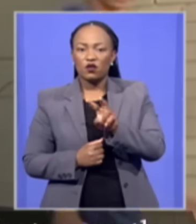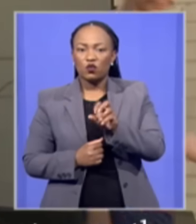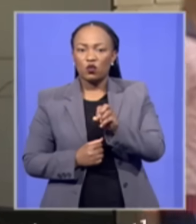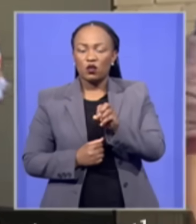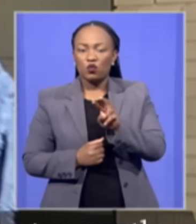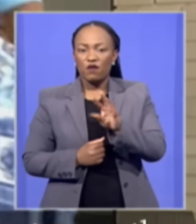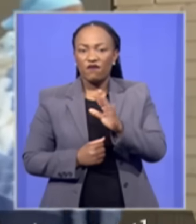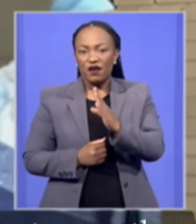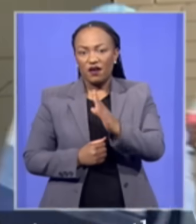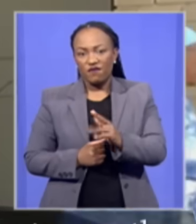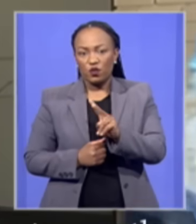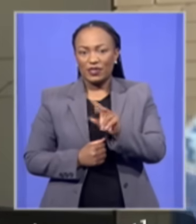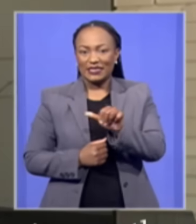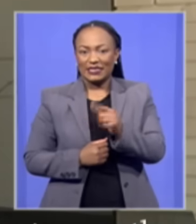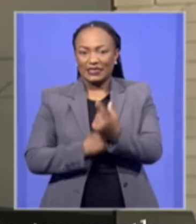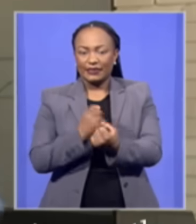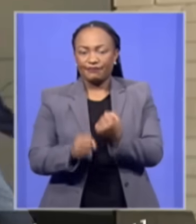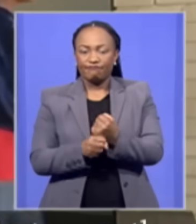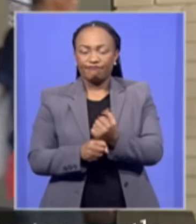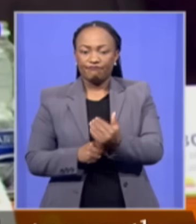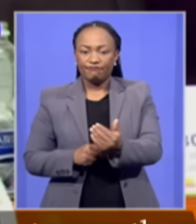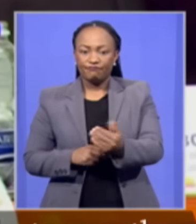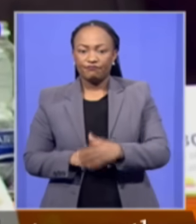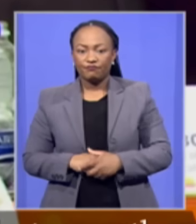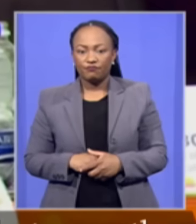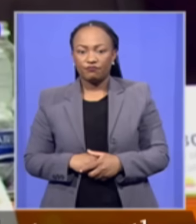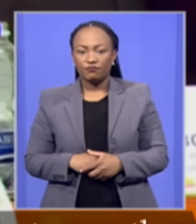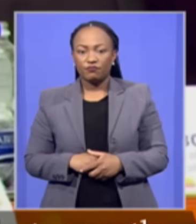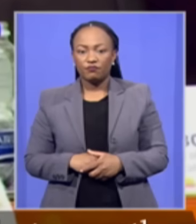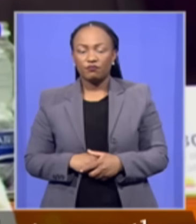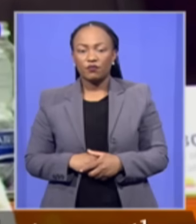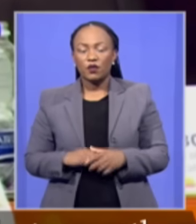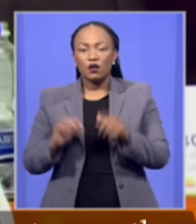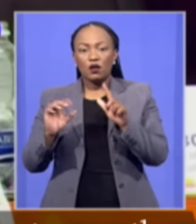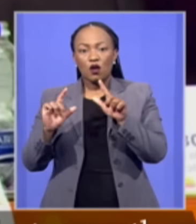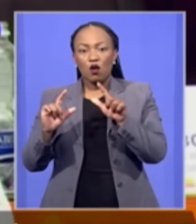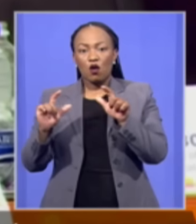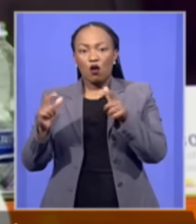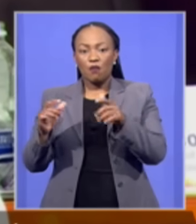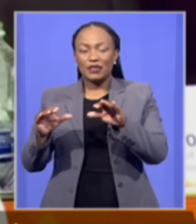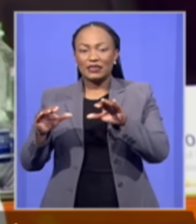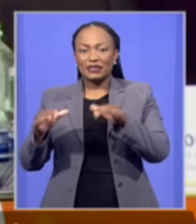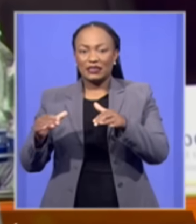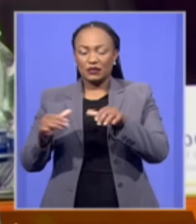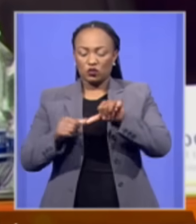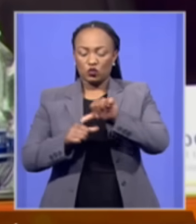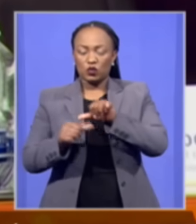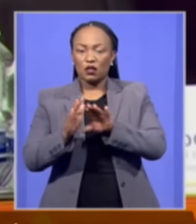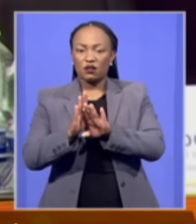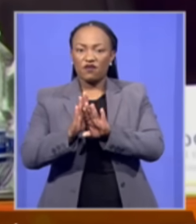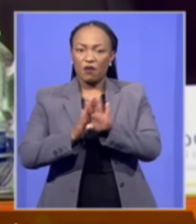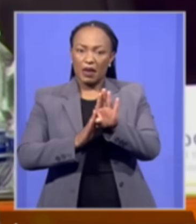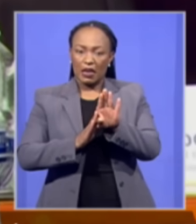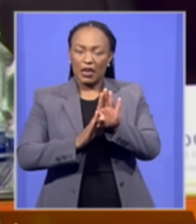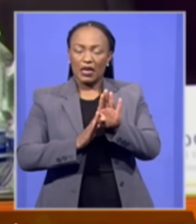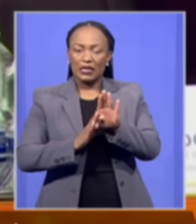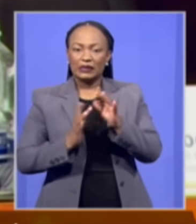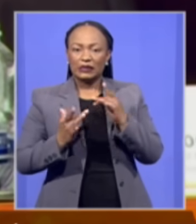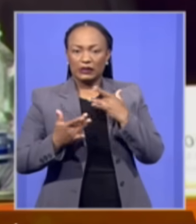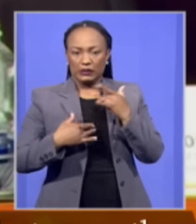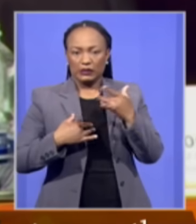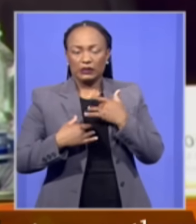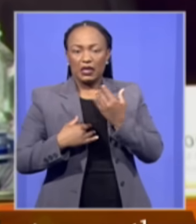2025 le 2026. The Portfolio Committee on Social Development is deeply concerned about these conditions, not